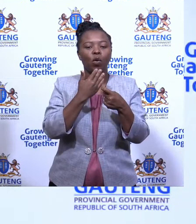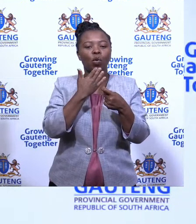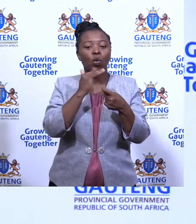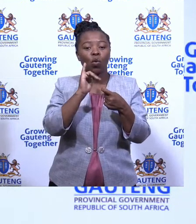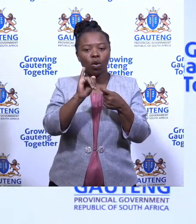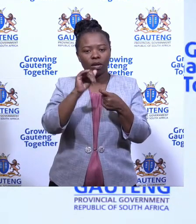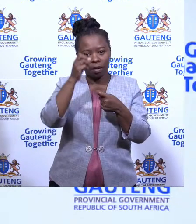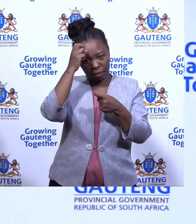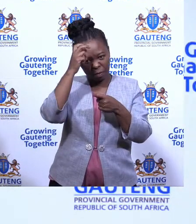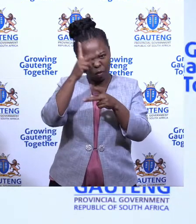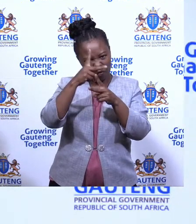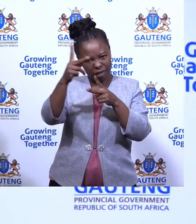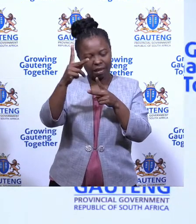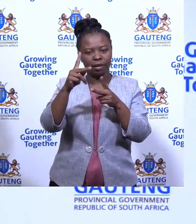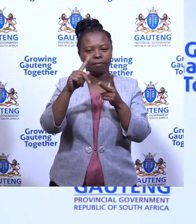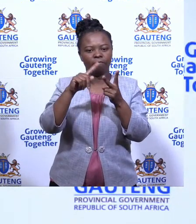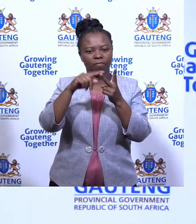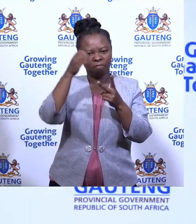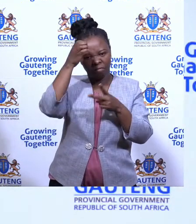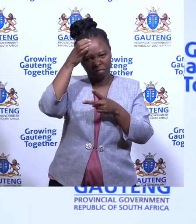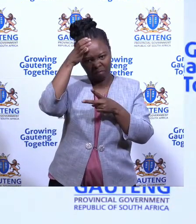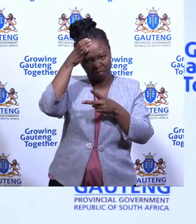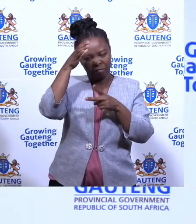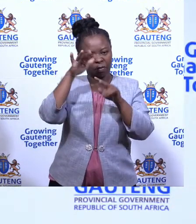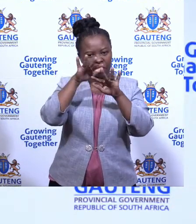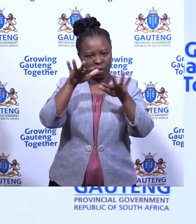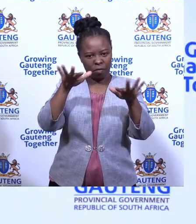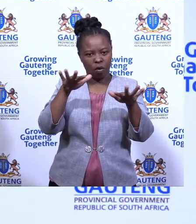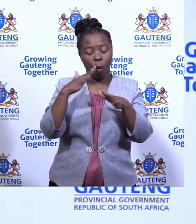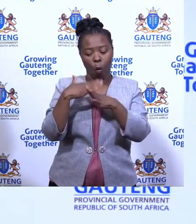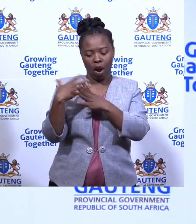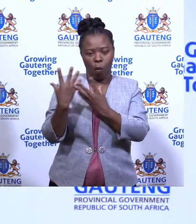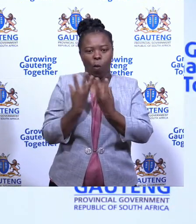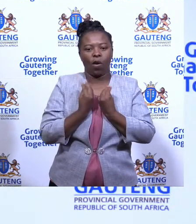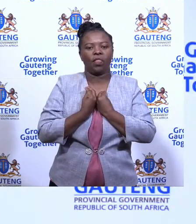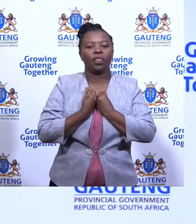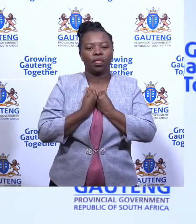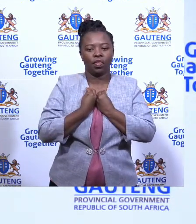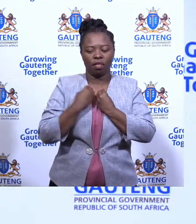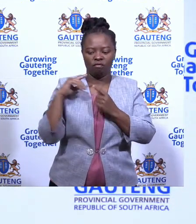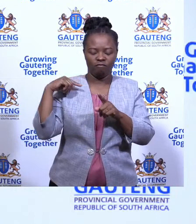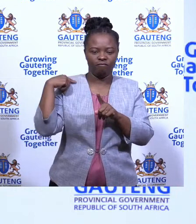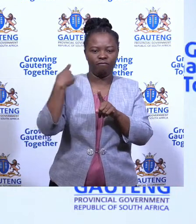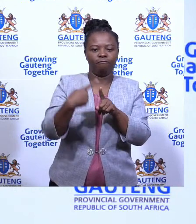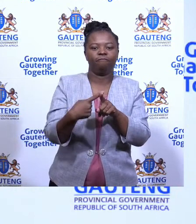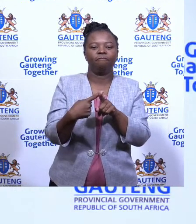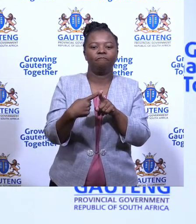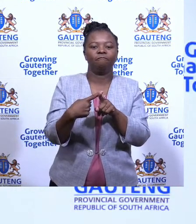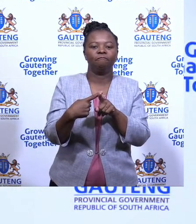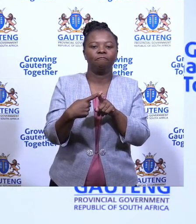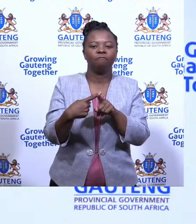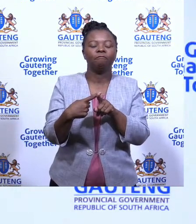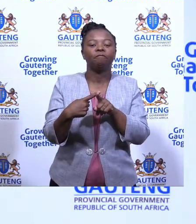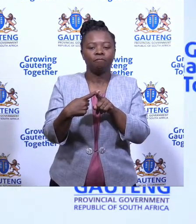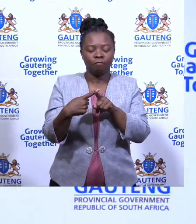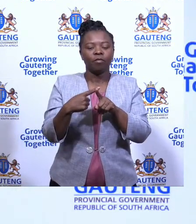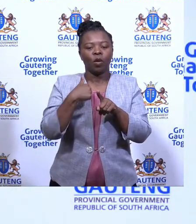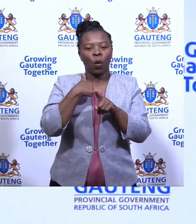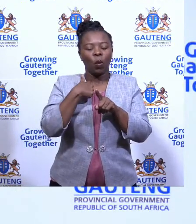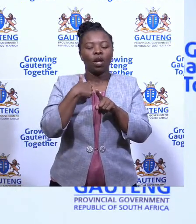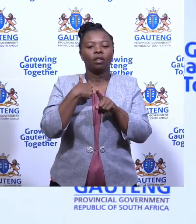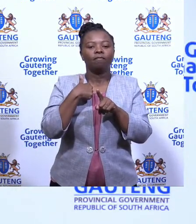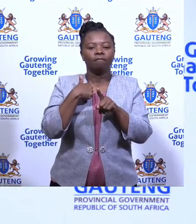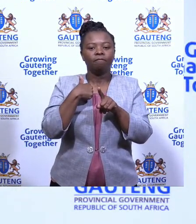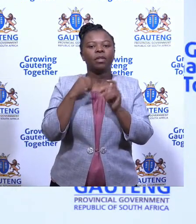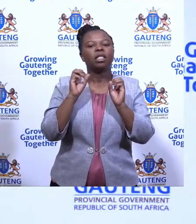professors and experts who have been working with us right through as we started with